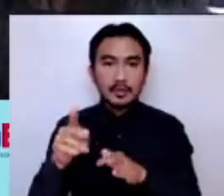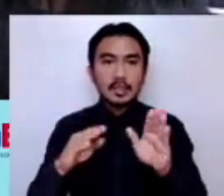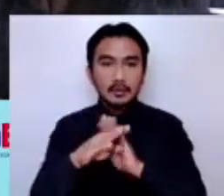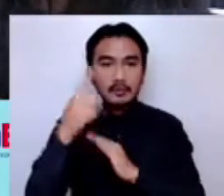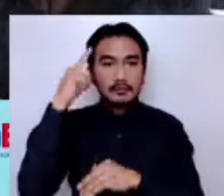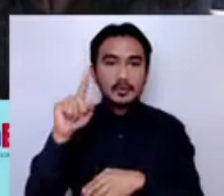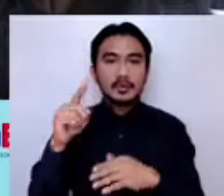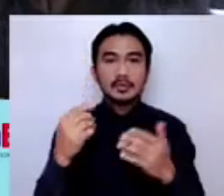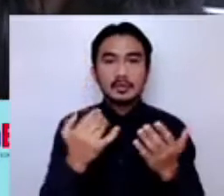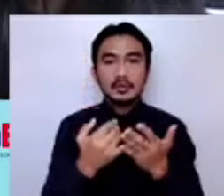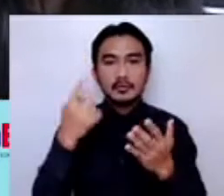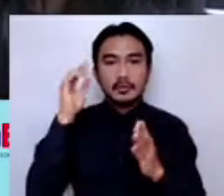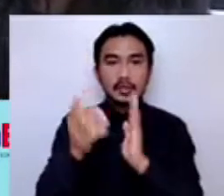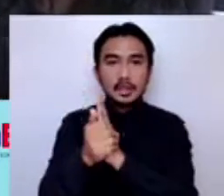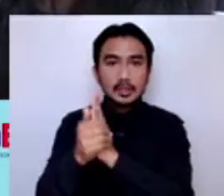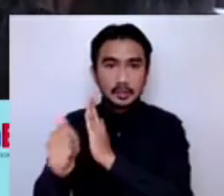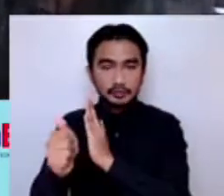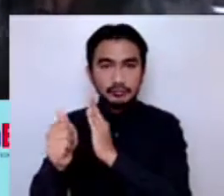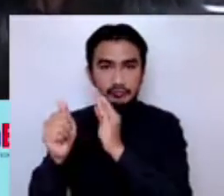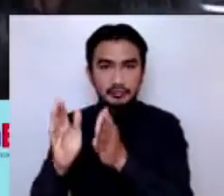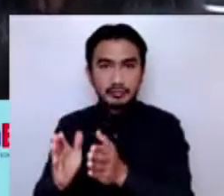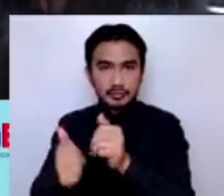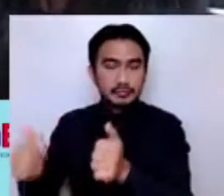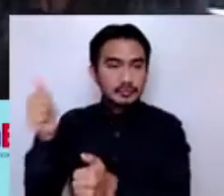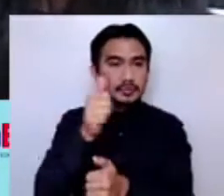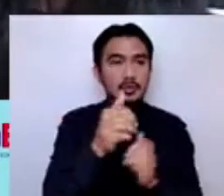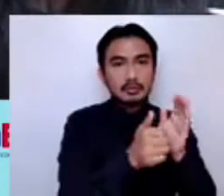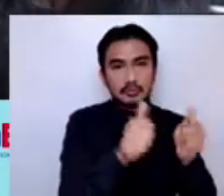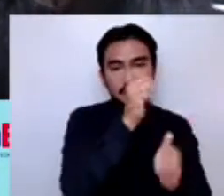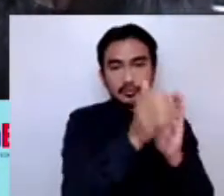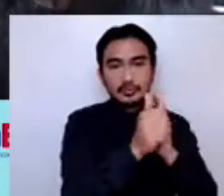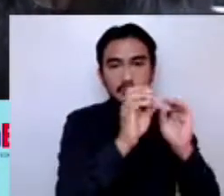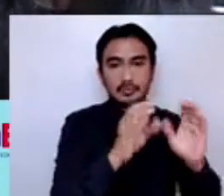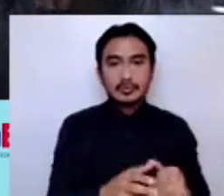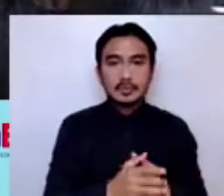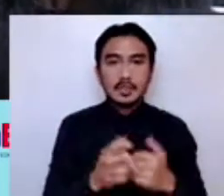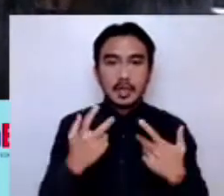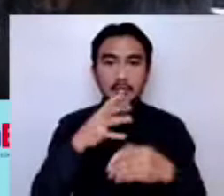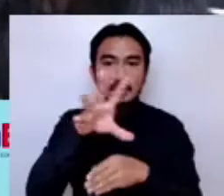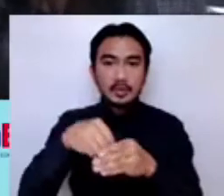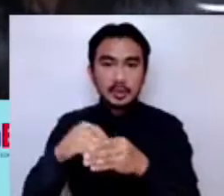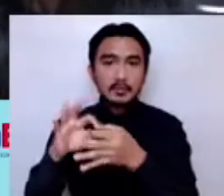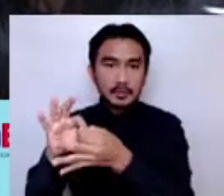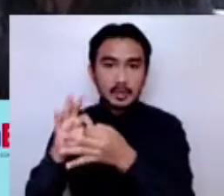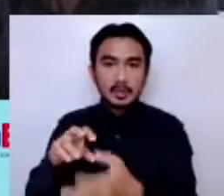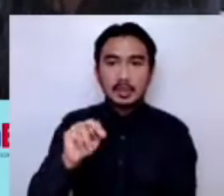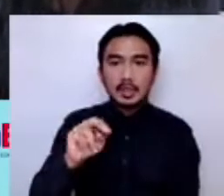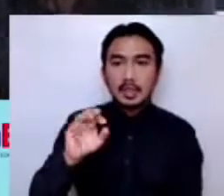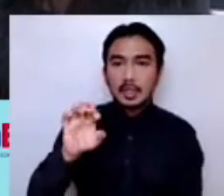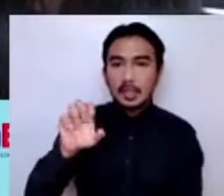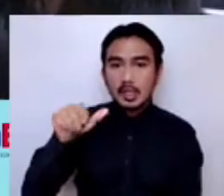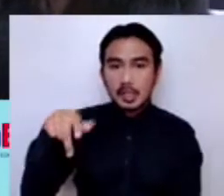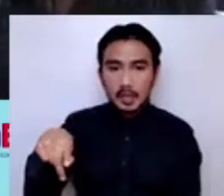highly proficient teachers. And this one is in partnership with NAEAP. So your LND, the LND interventions